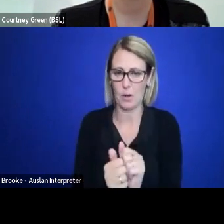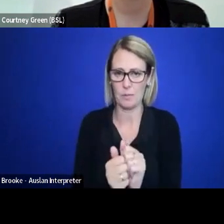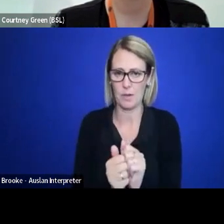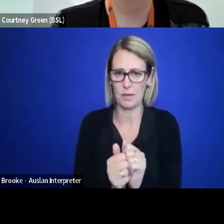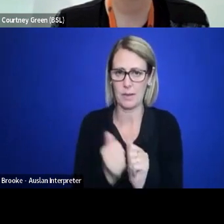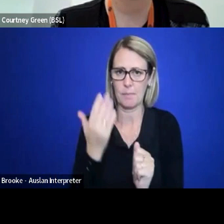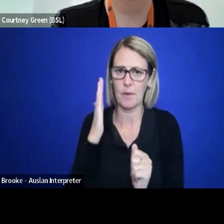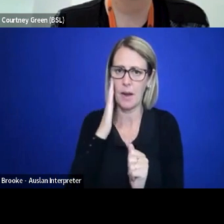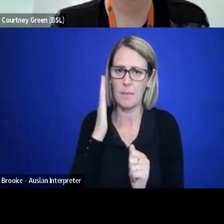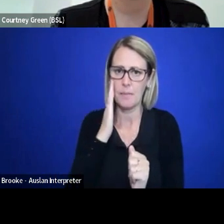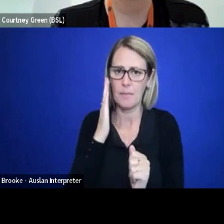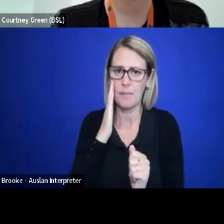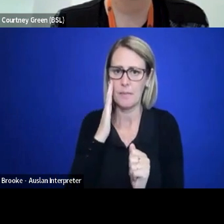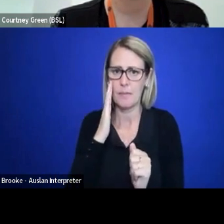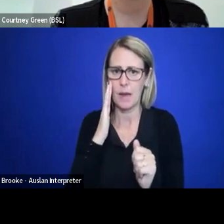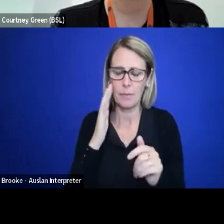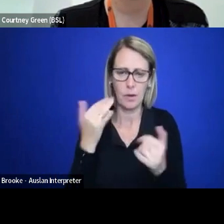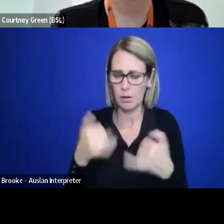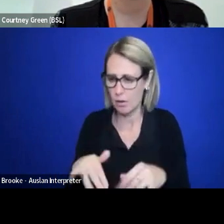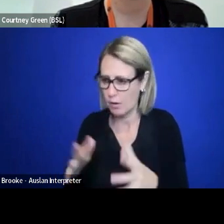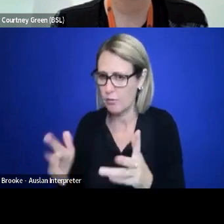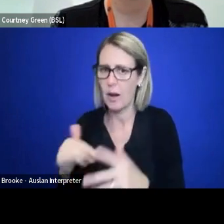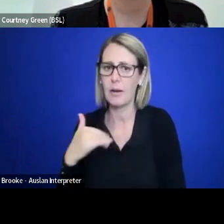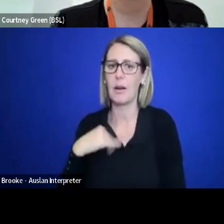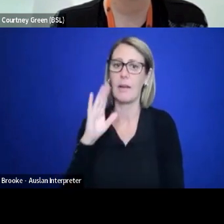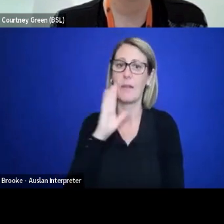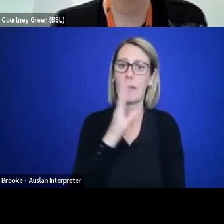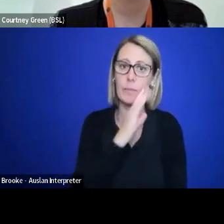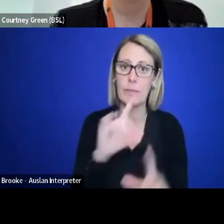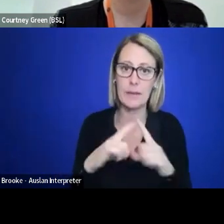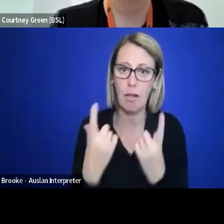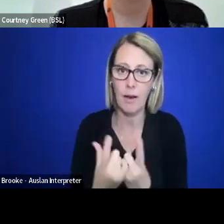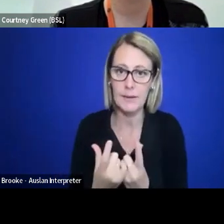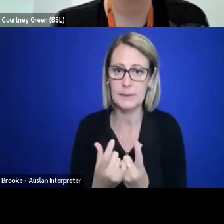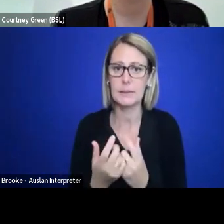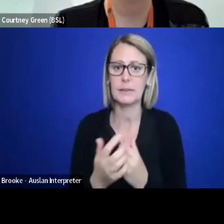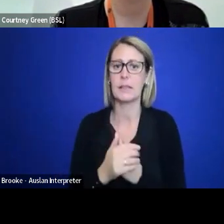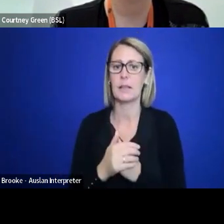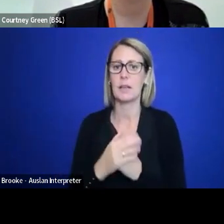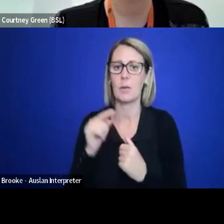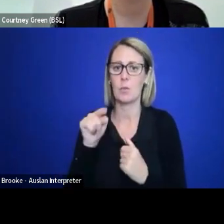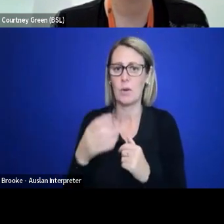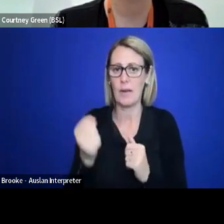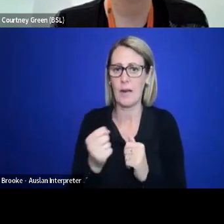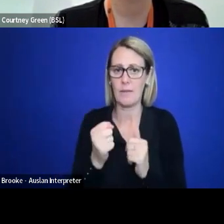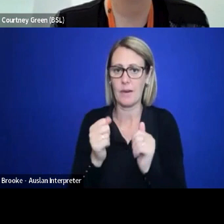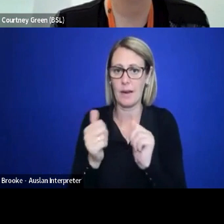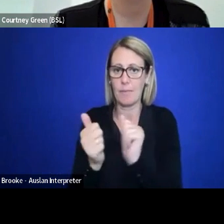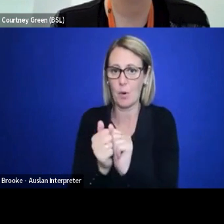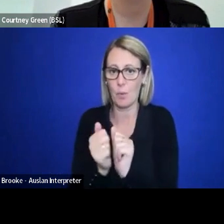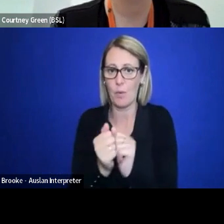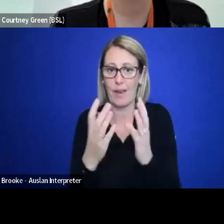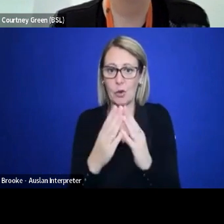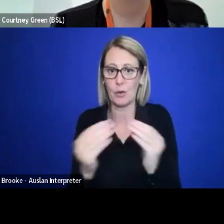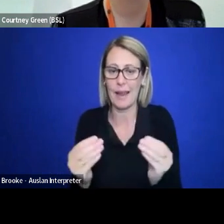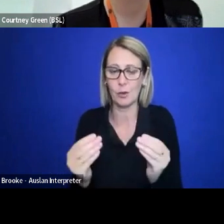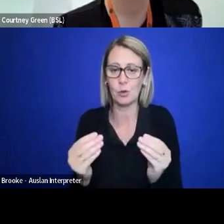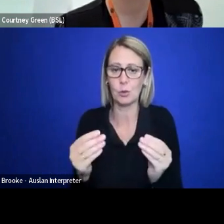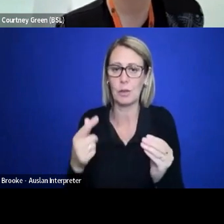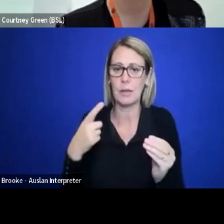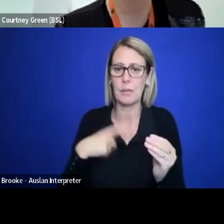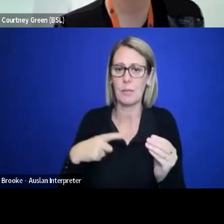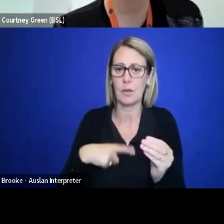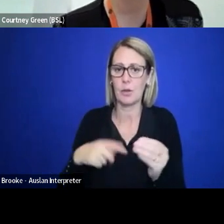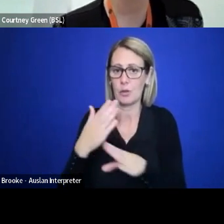mom would miss out her classes. I'd had to miss my classes. We sometimes would have doctor appointments where we had to cancel because we had a